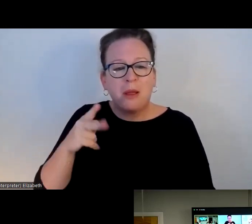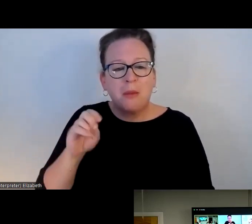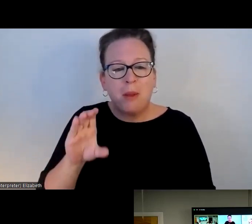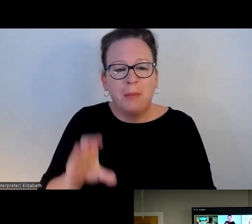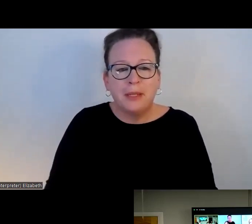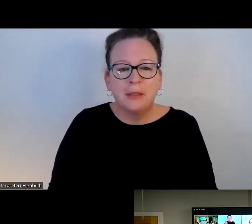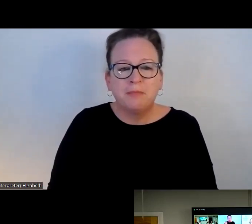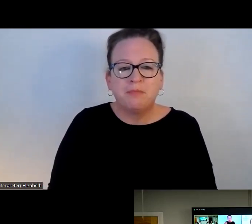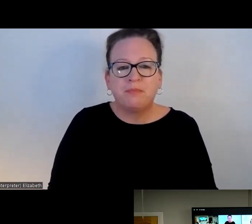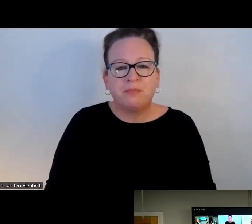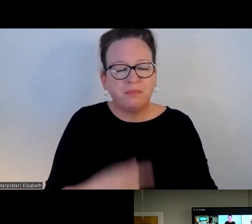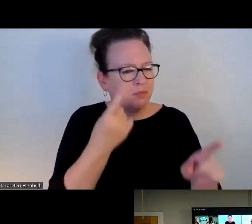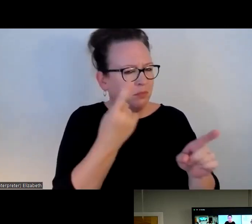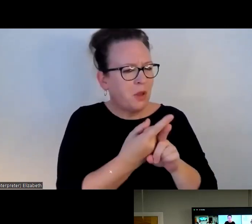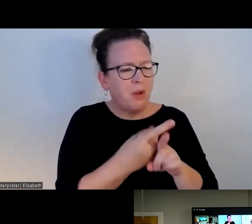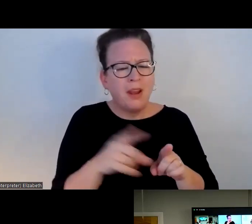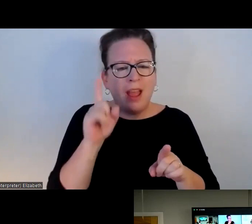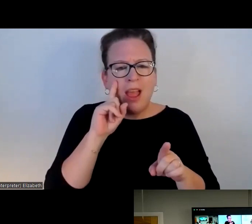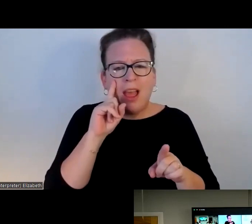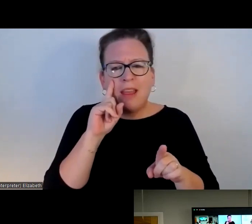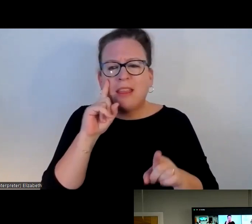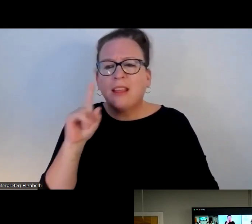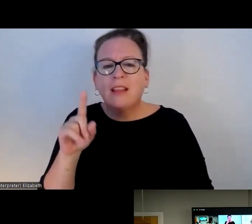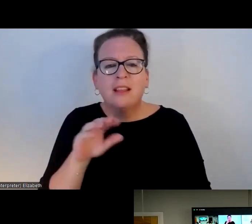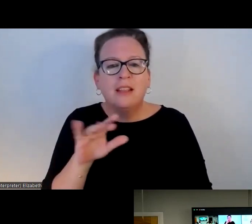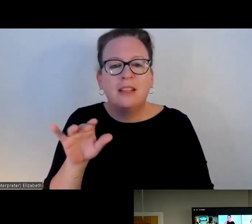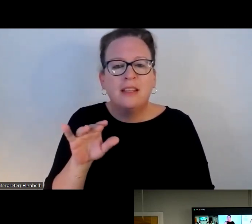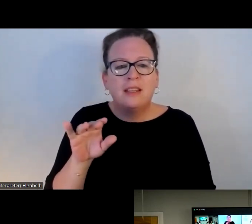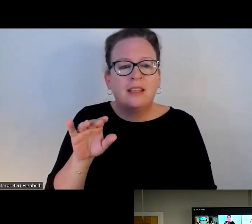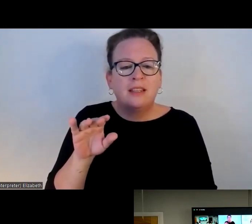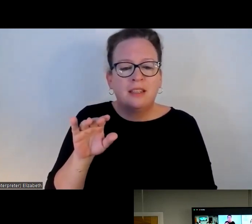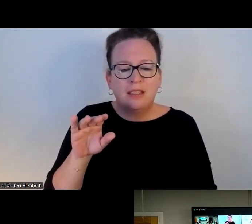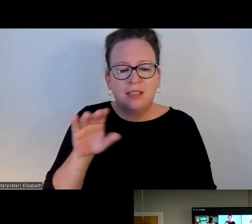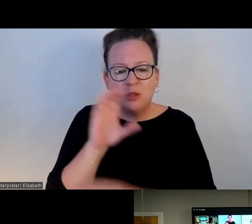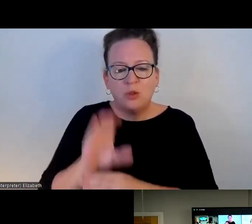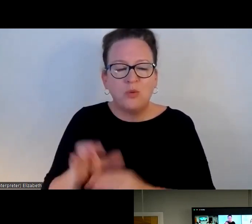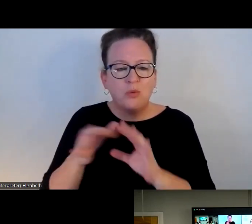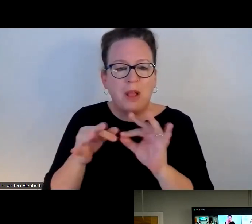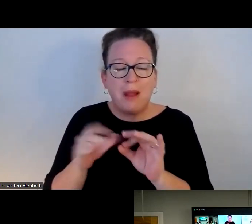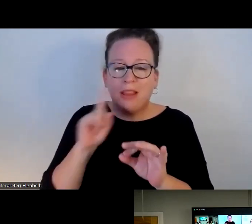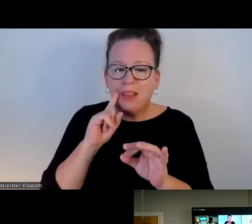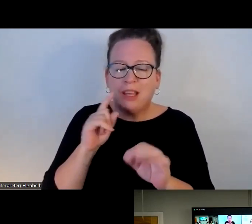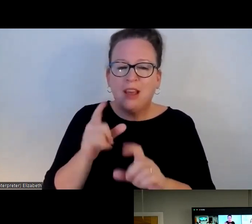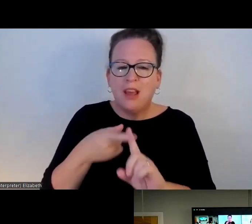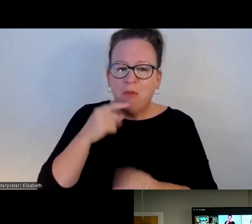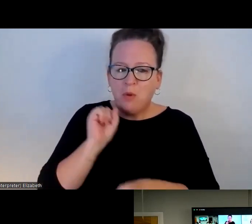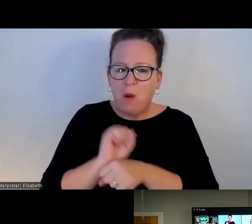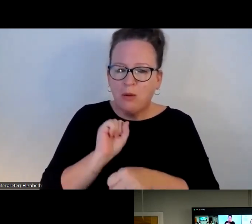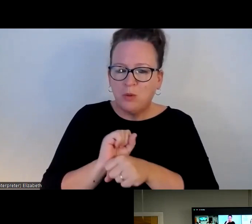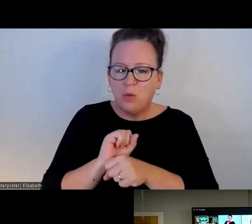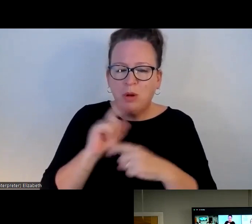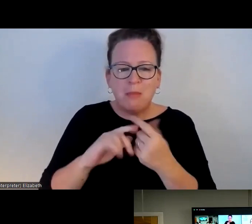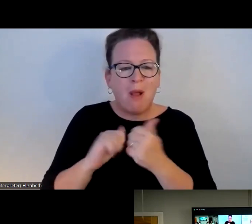So yeah, I think that's just it's gonna take some work, I think, and some thought on our part in terms of how you do that effectively.